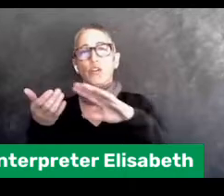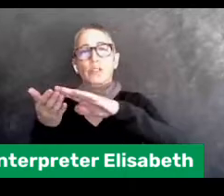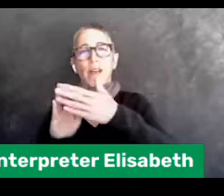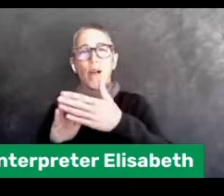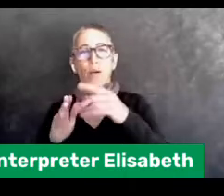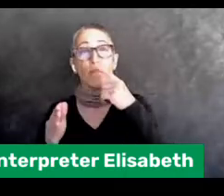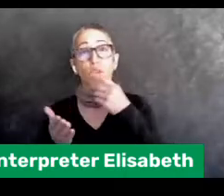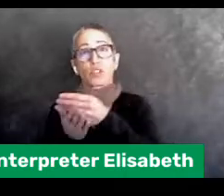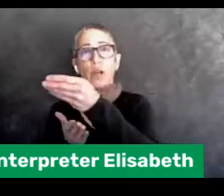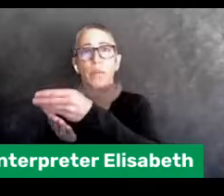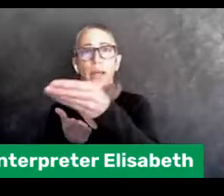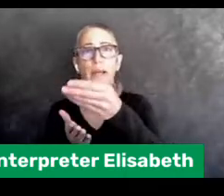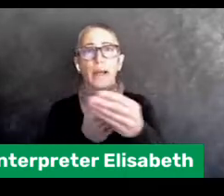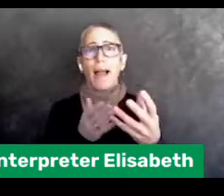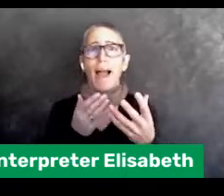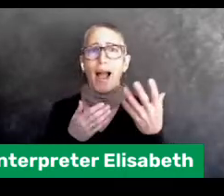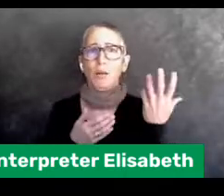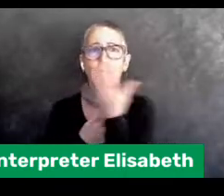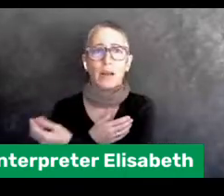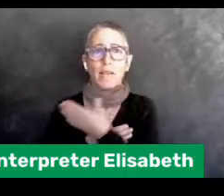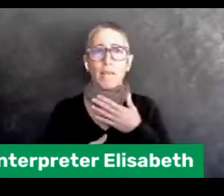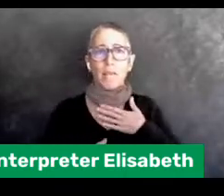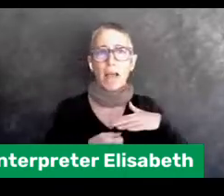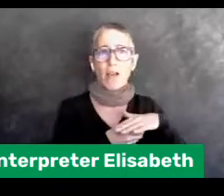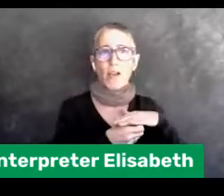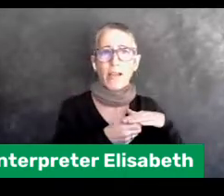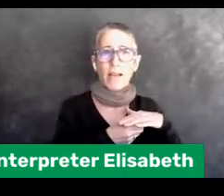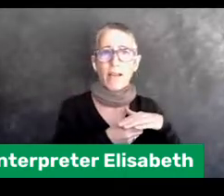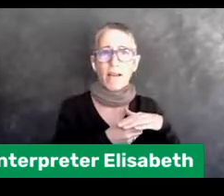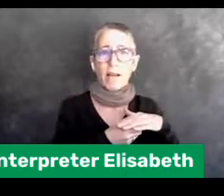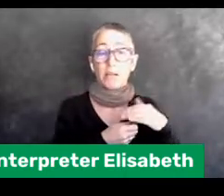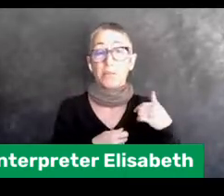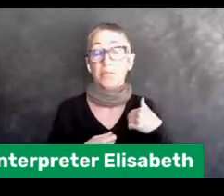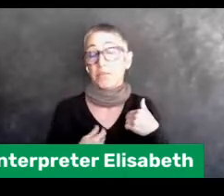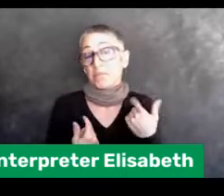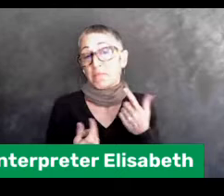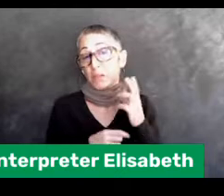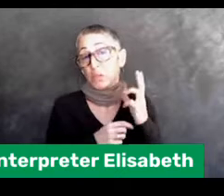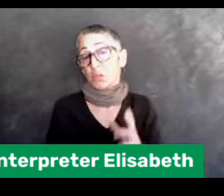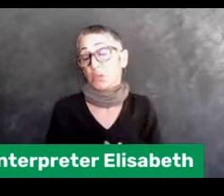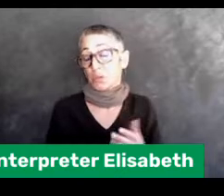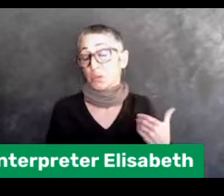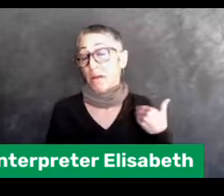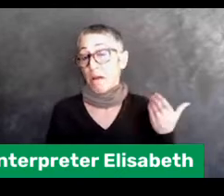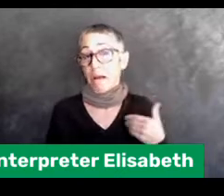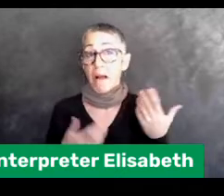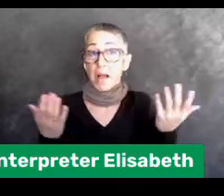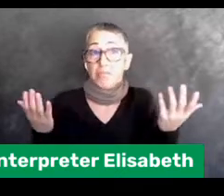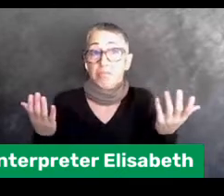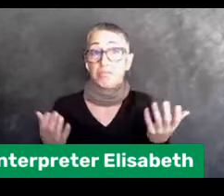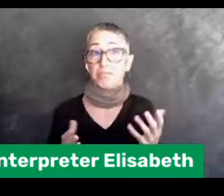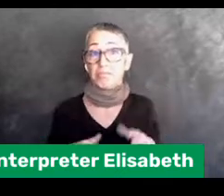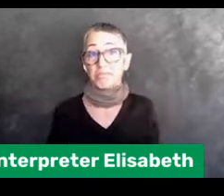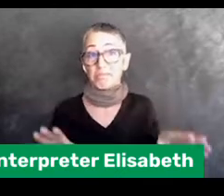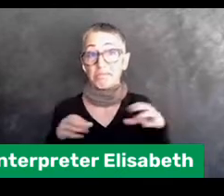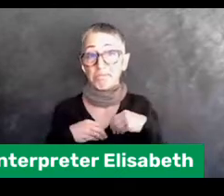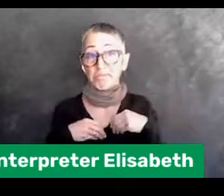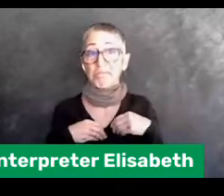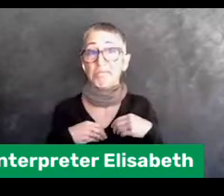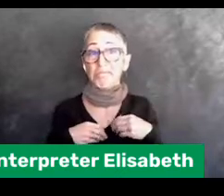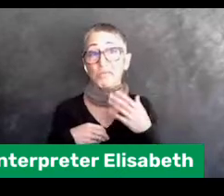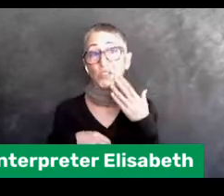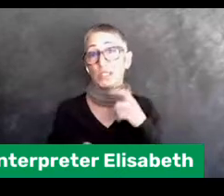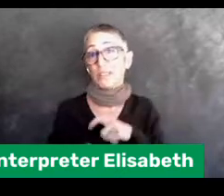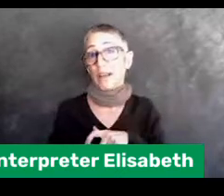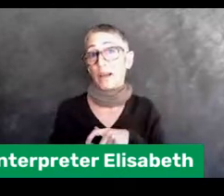being a kid, of course, I didn't see the issue with this. I was just going, tagging along with my family and having a good time picking out